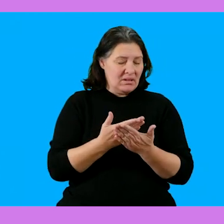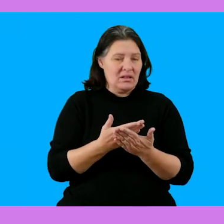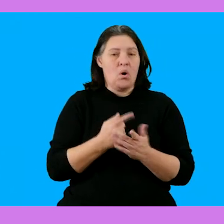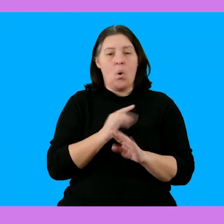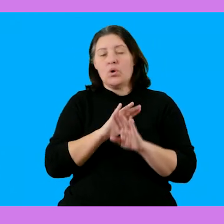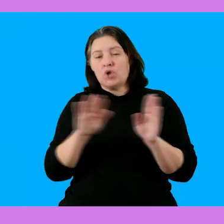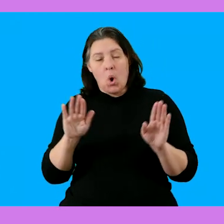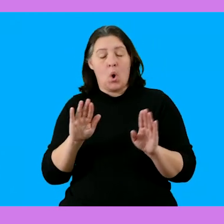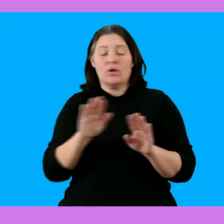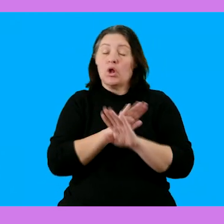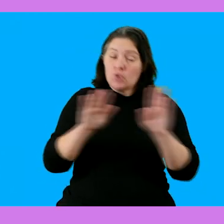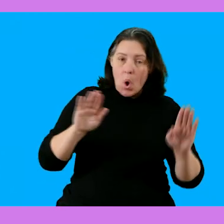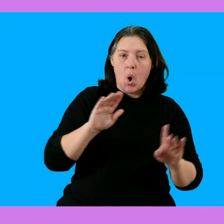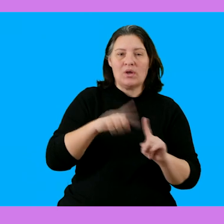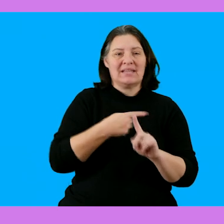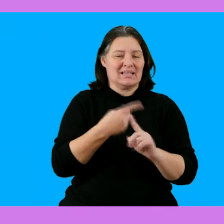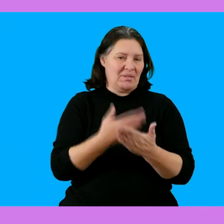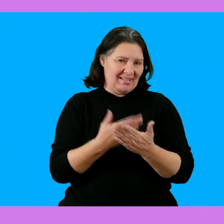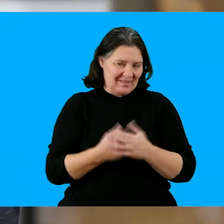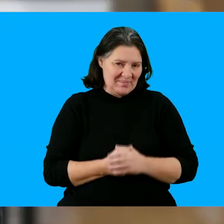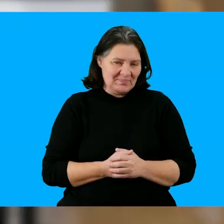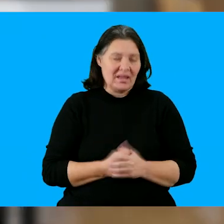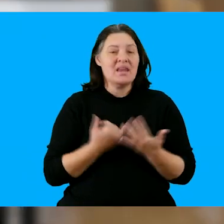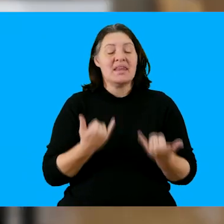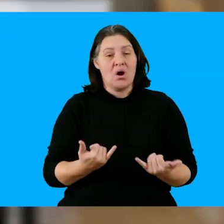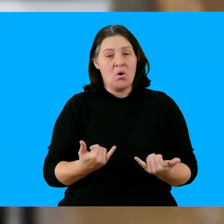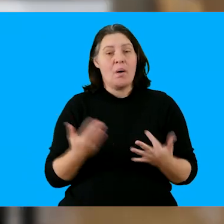or non-taxable deductions. Okay,